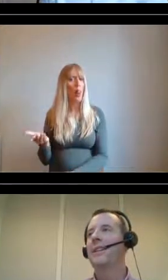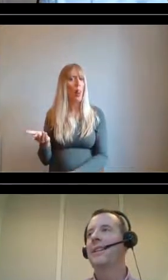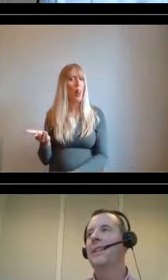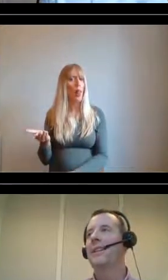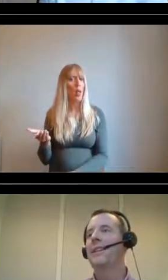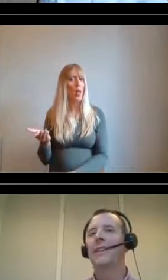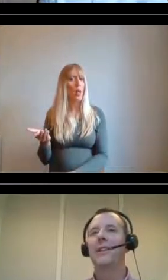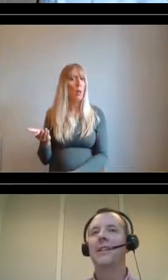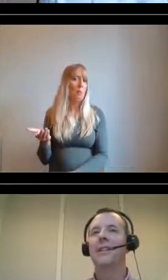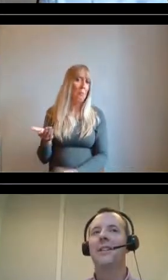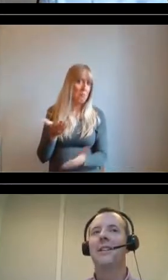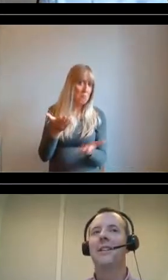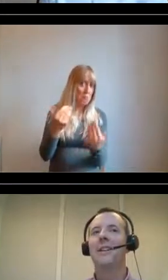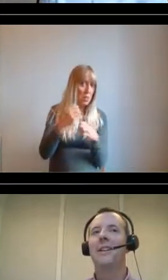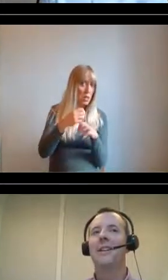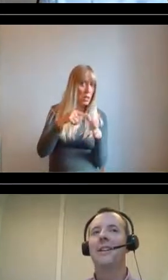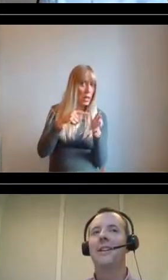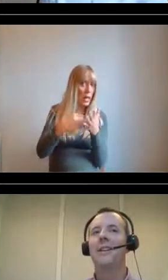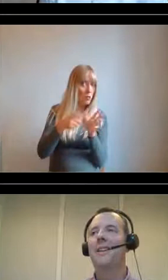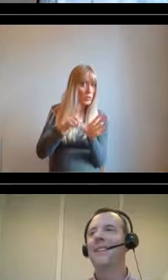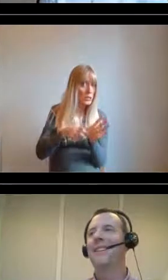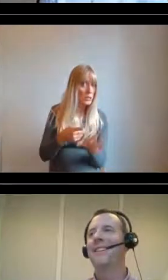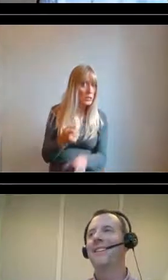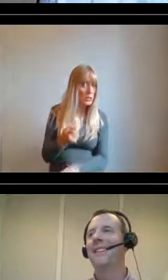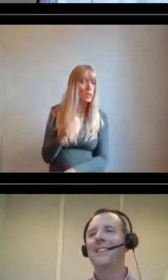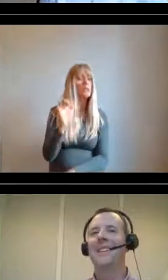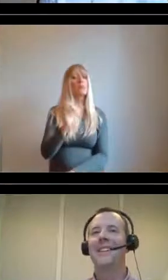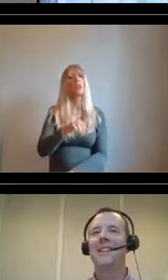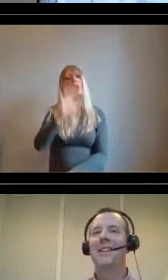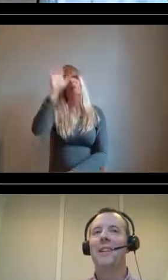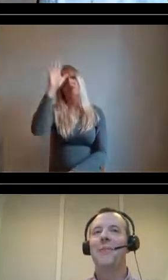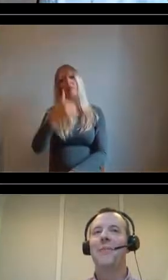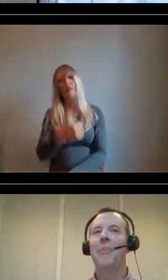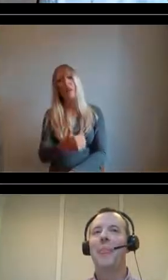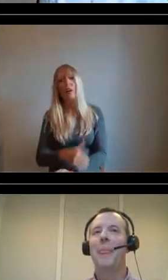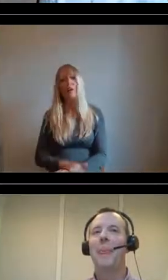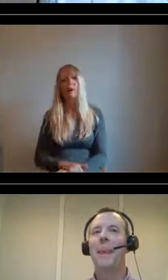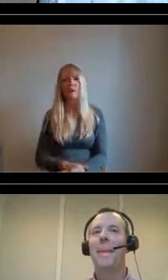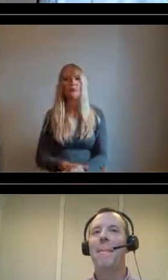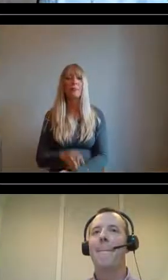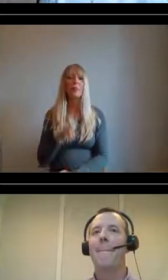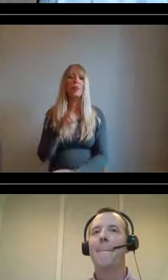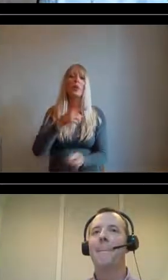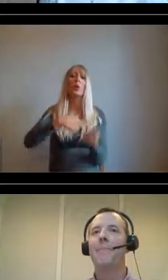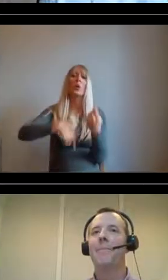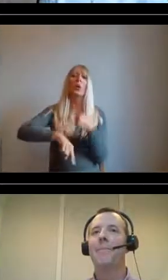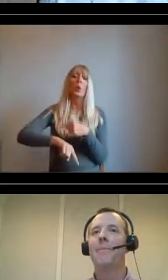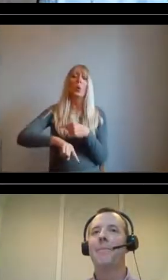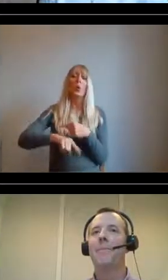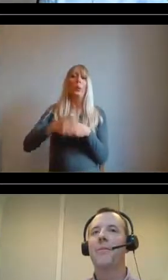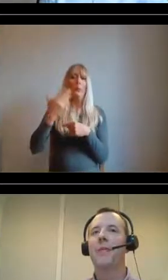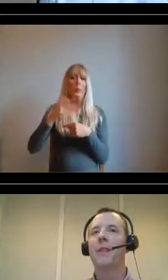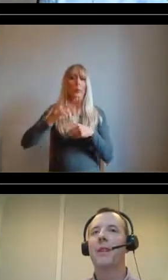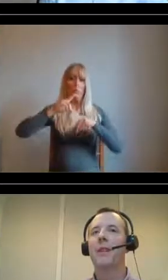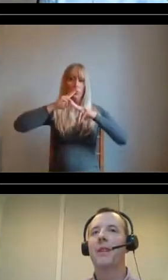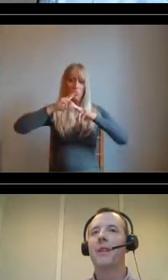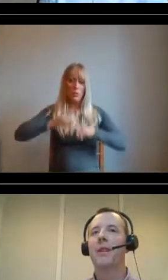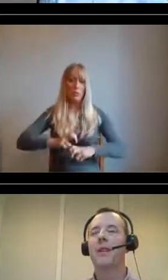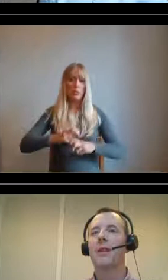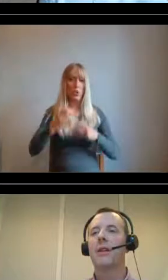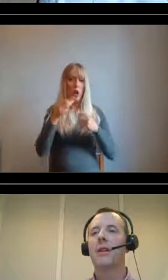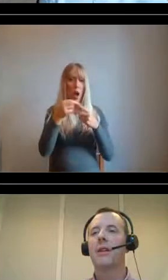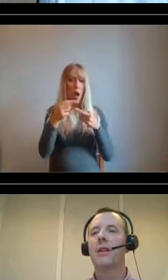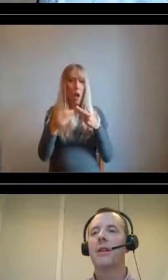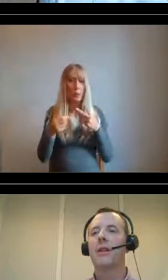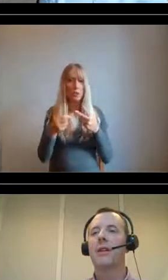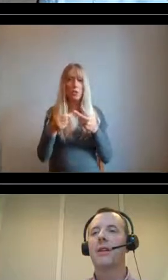All right. Gary, yeah, shall I take that one? Yeah, we've looked at options of extracting water